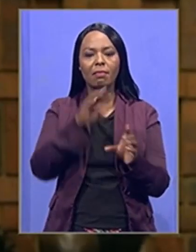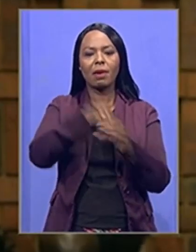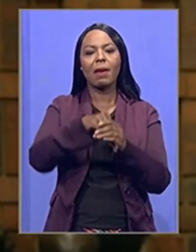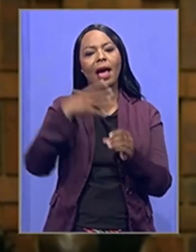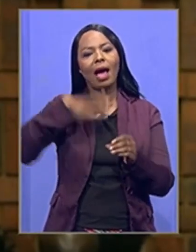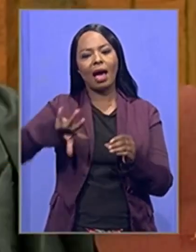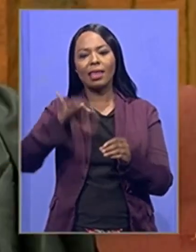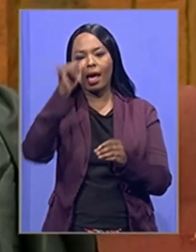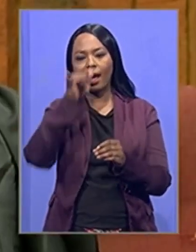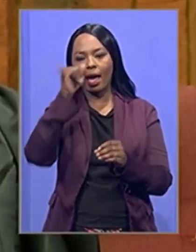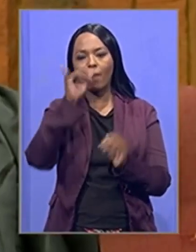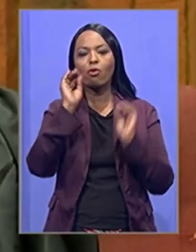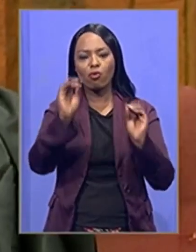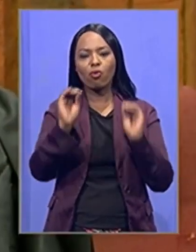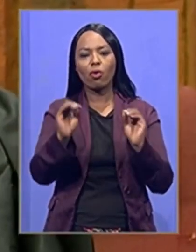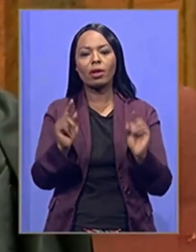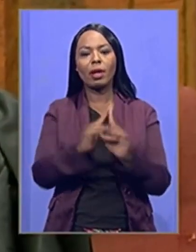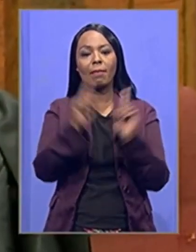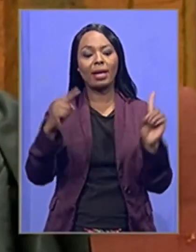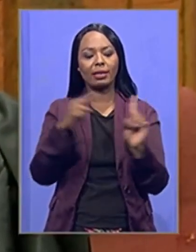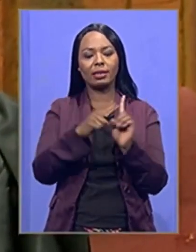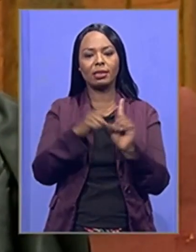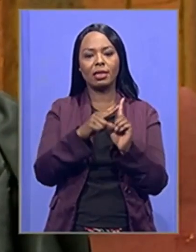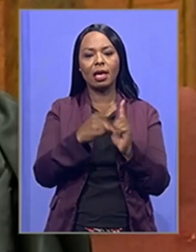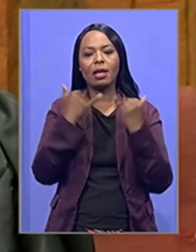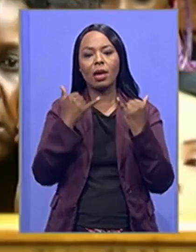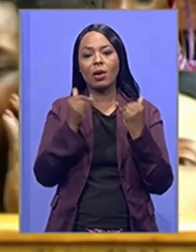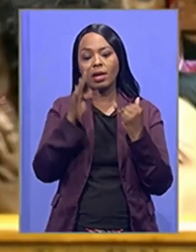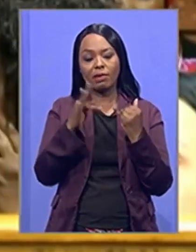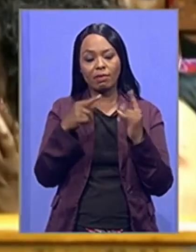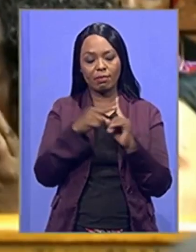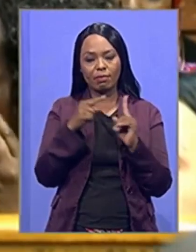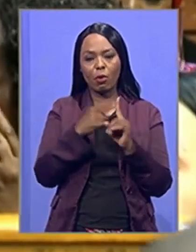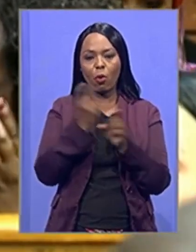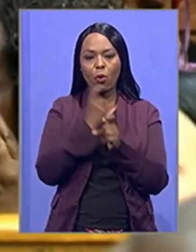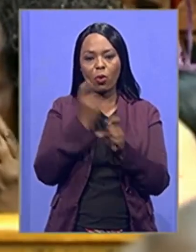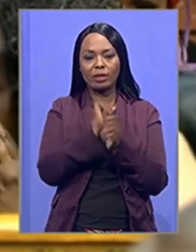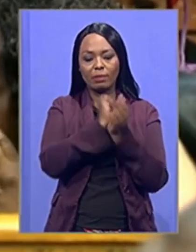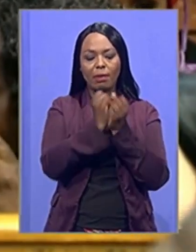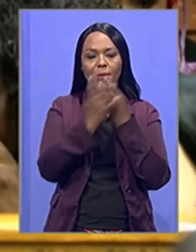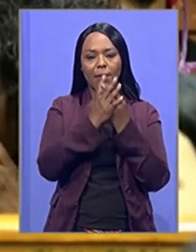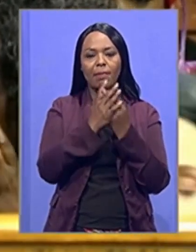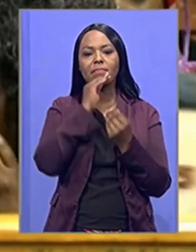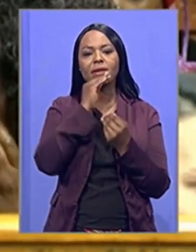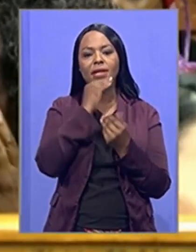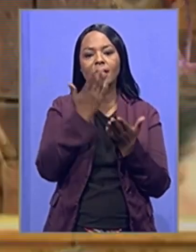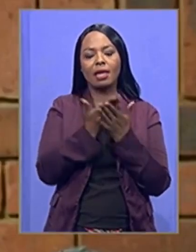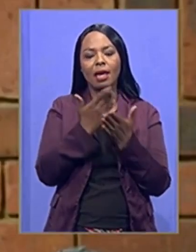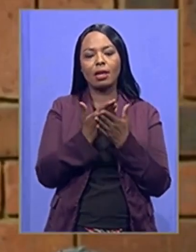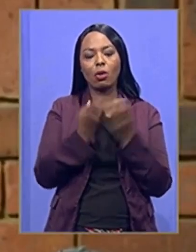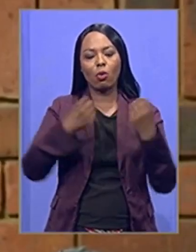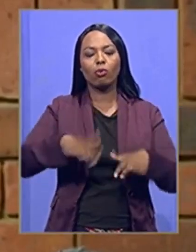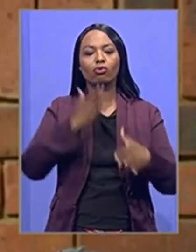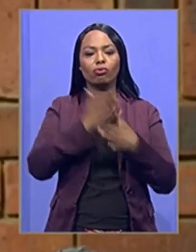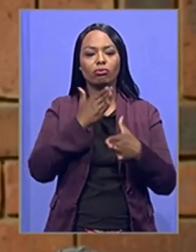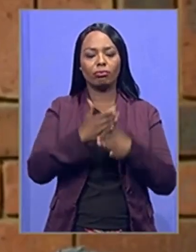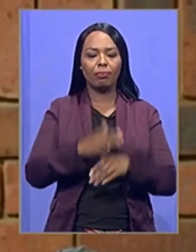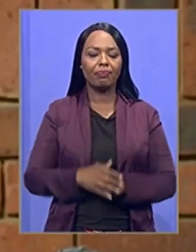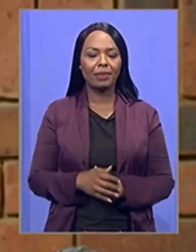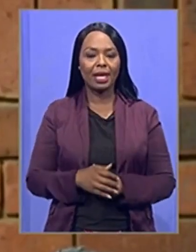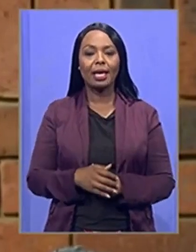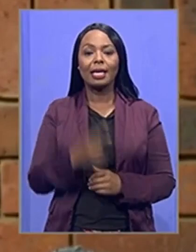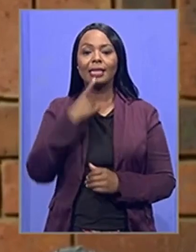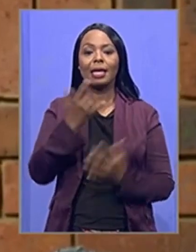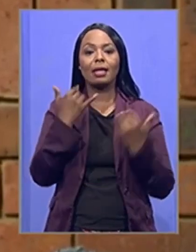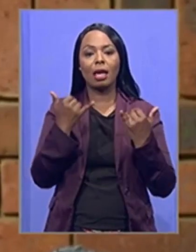jo bongwe fela a ka latlhegelwa ke lotseno fa ka nna ntse a tswaletswe. Bosekisi bo nnile kgatlhanong le gore